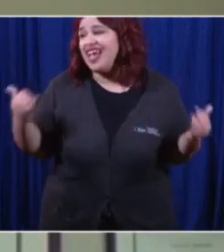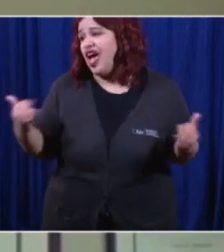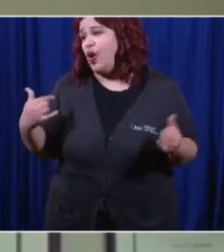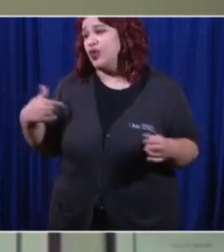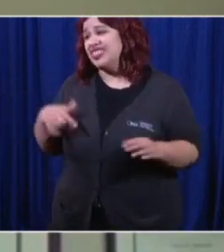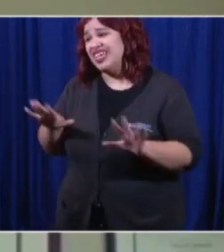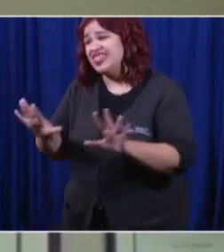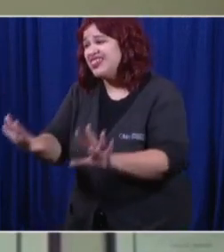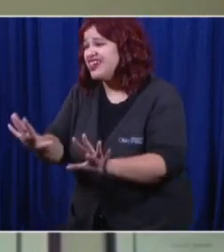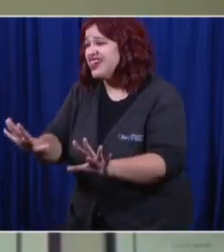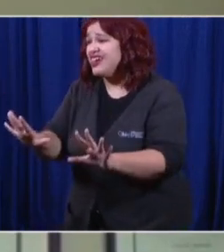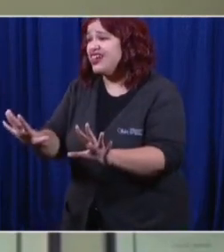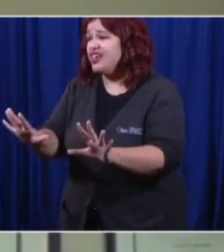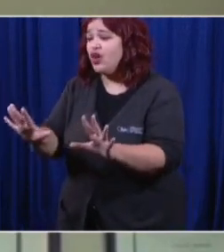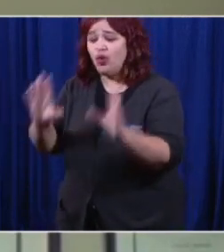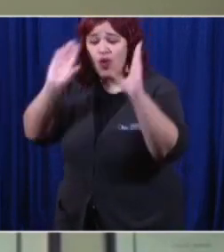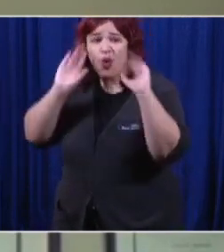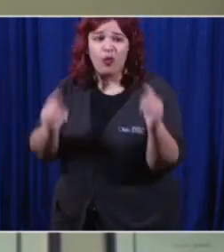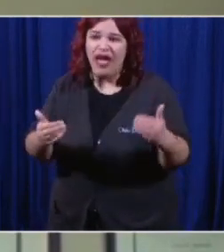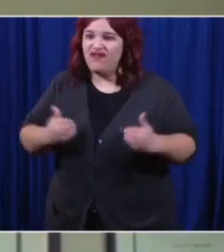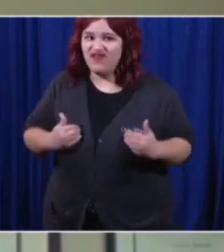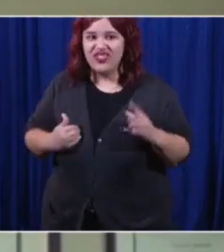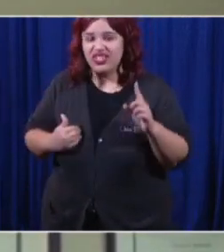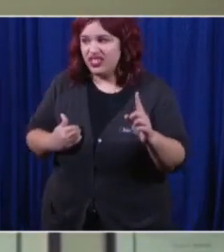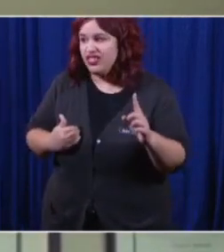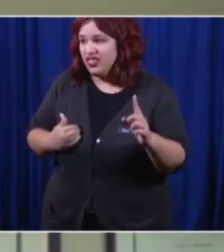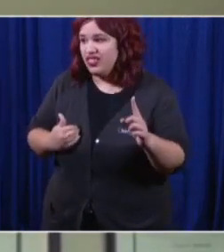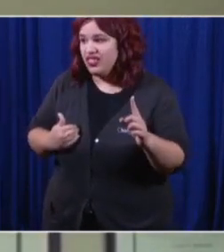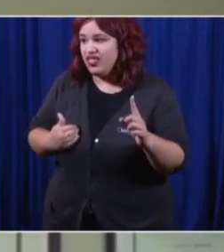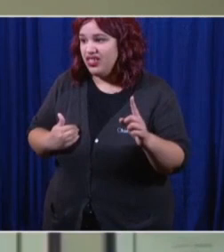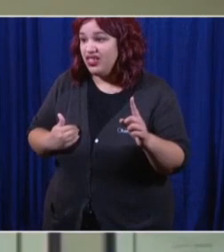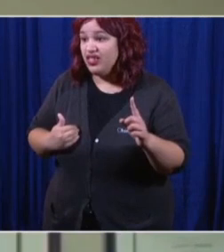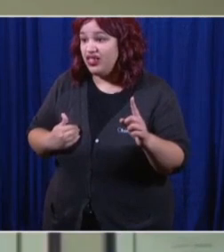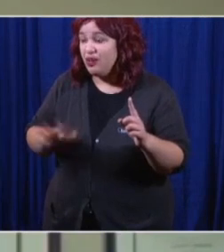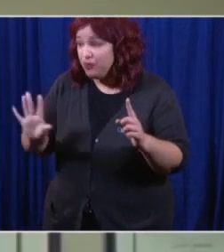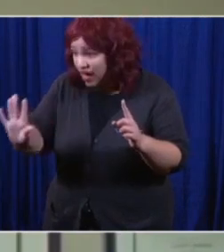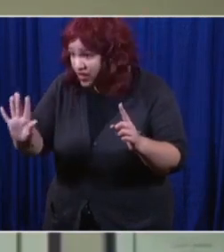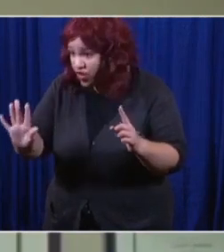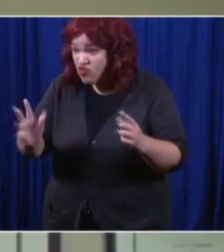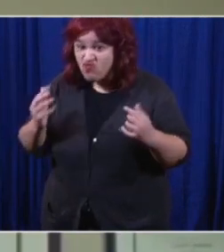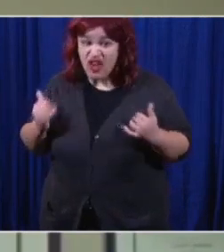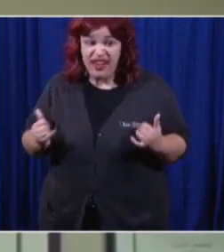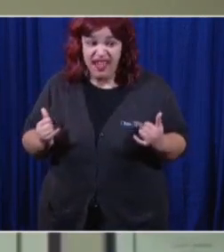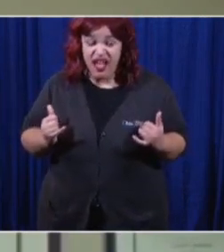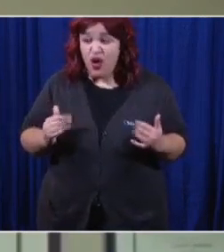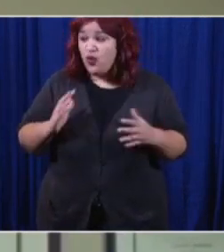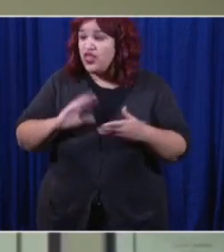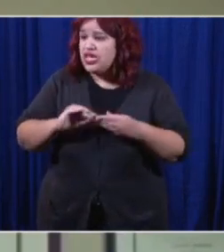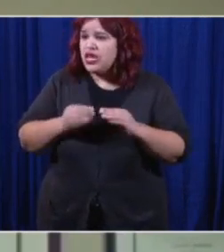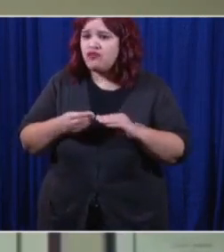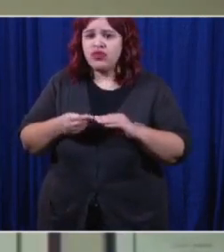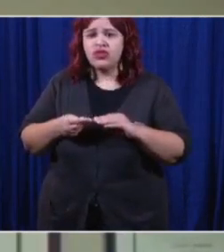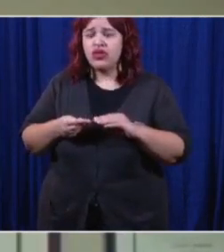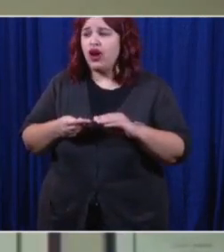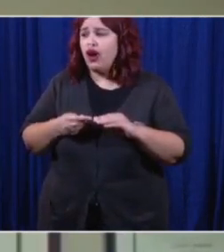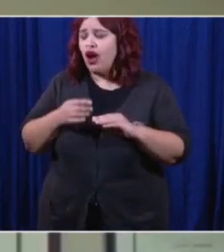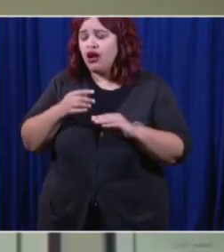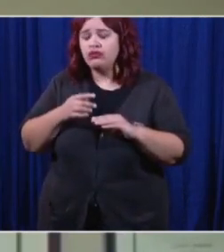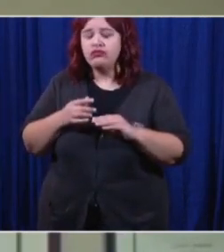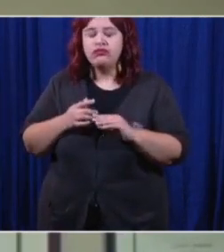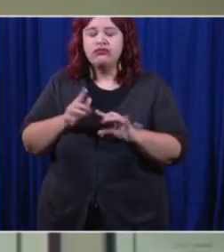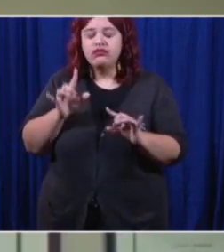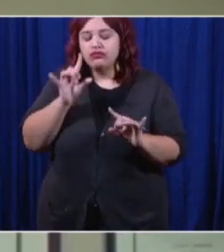today the most significant surge to date, and that we need to close ranks and